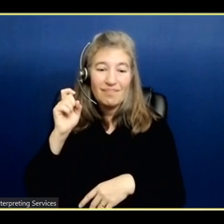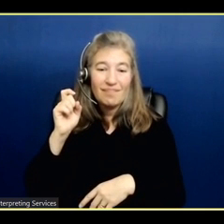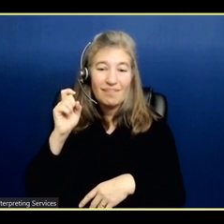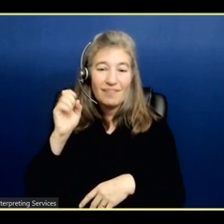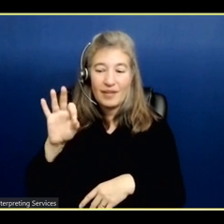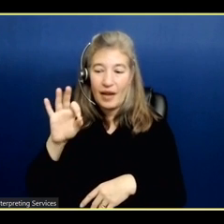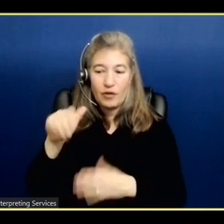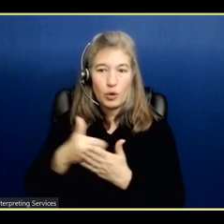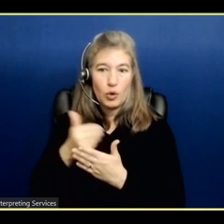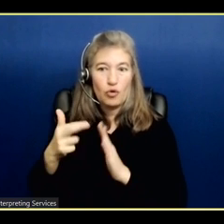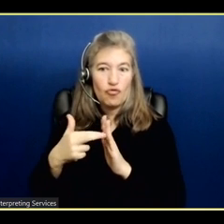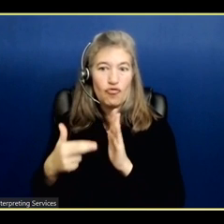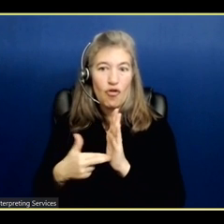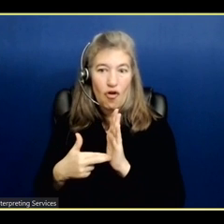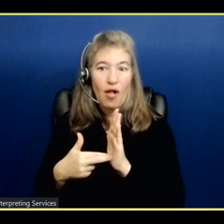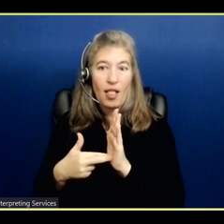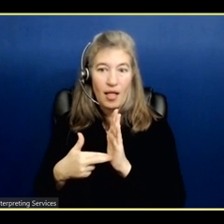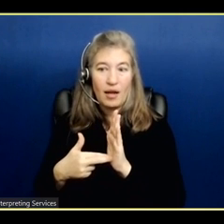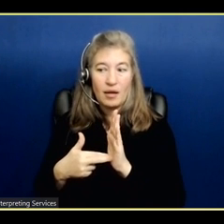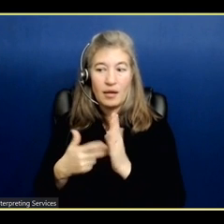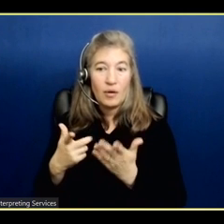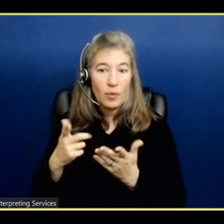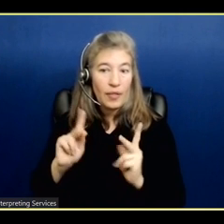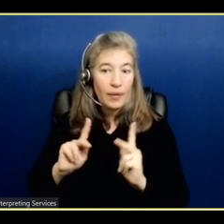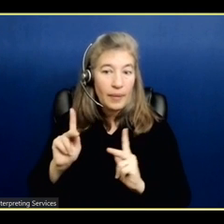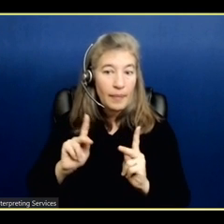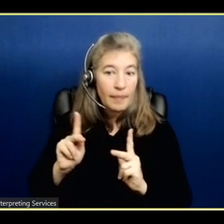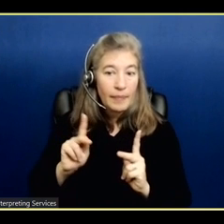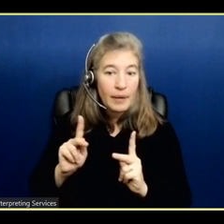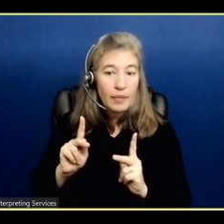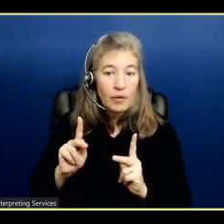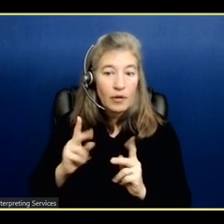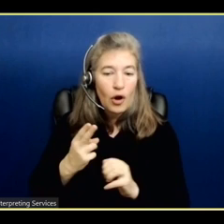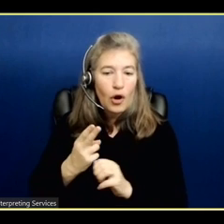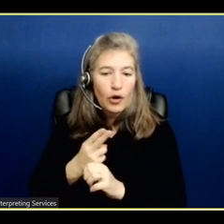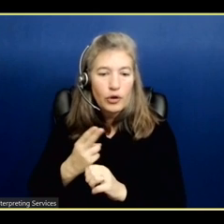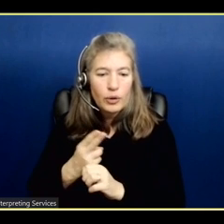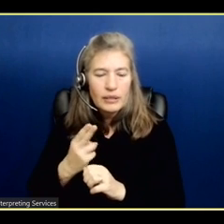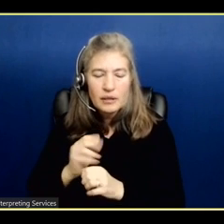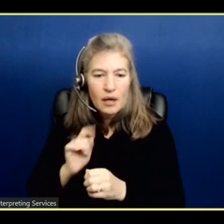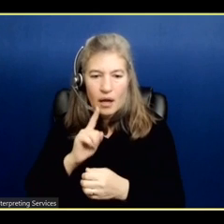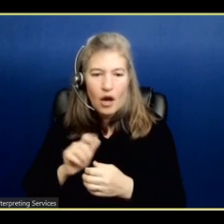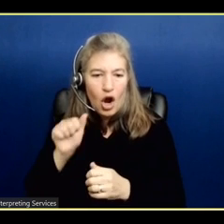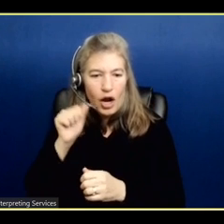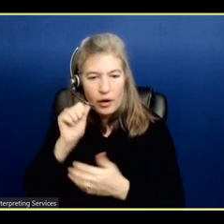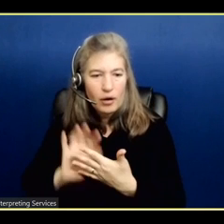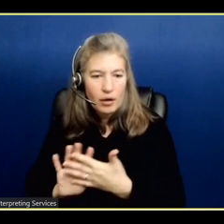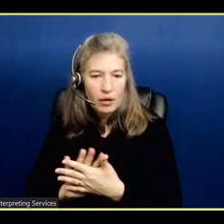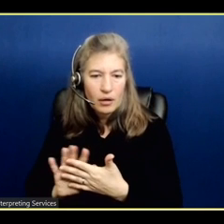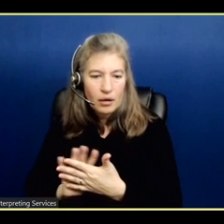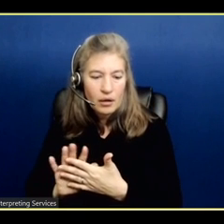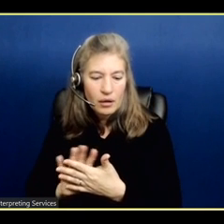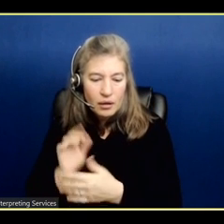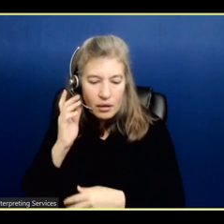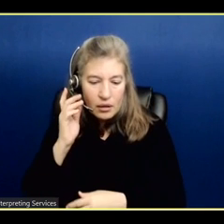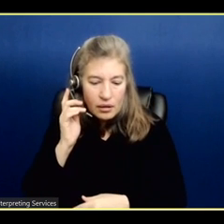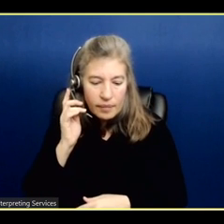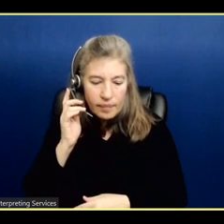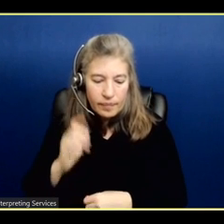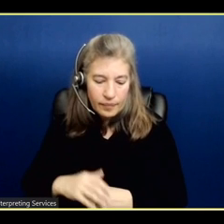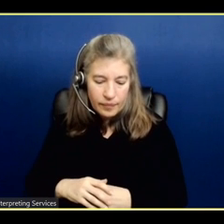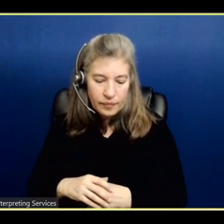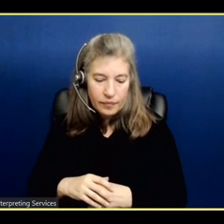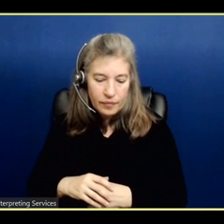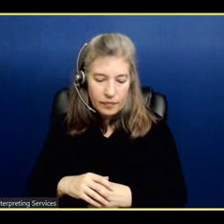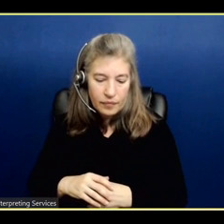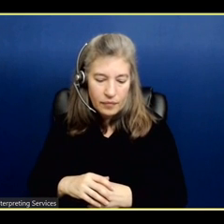75% of healthcare workers are women who are on the front lines of the virus, and women make up 90% of home care workers. These people